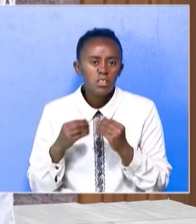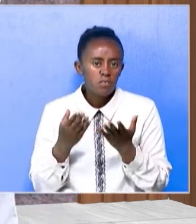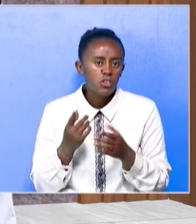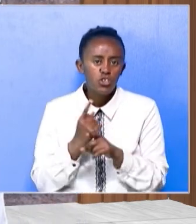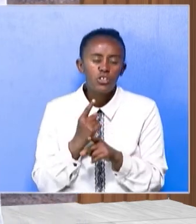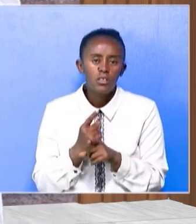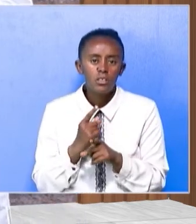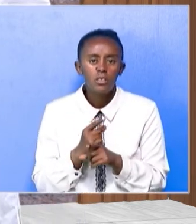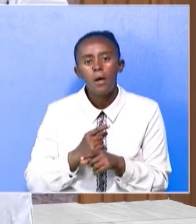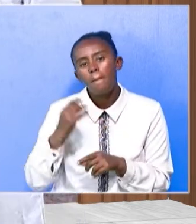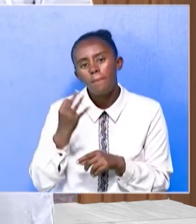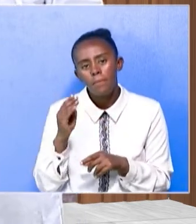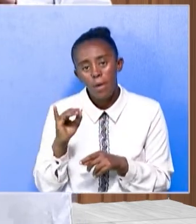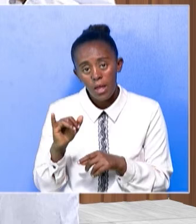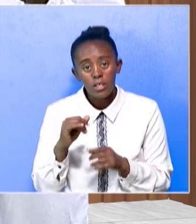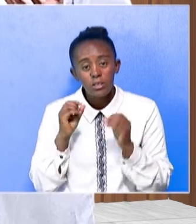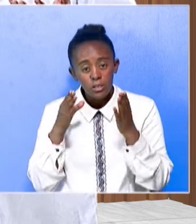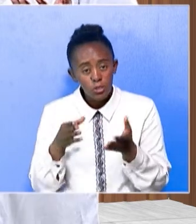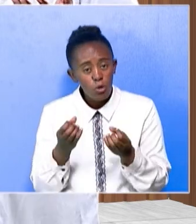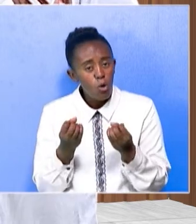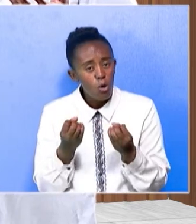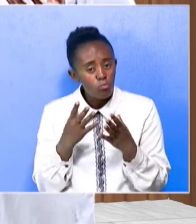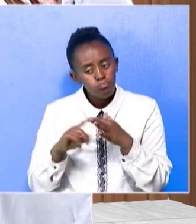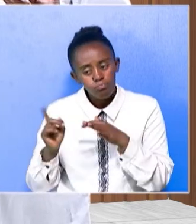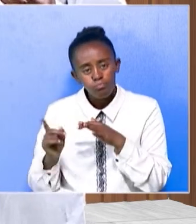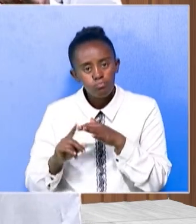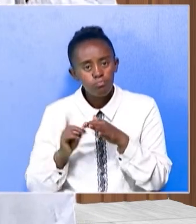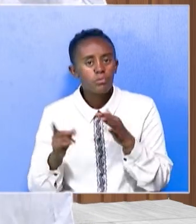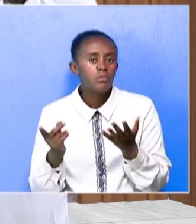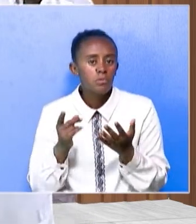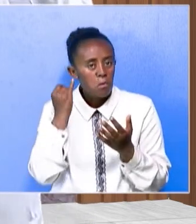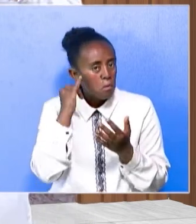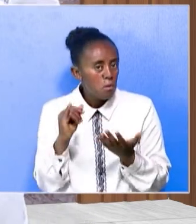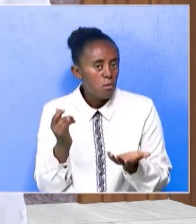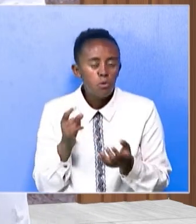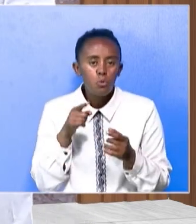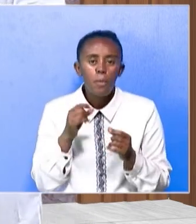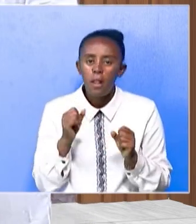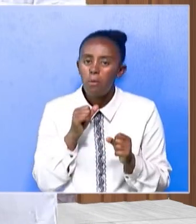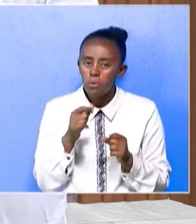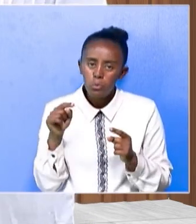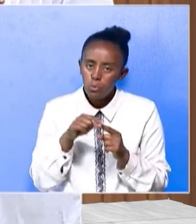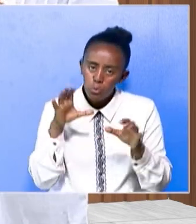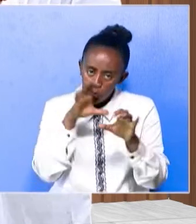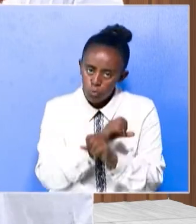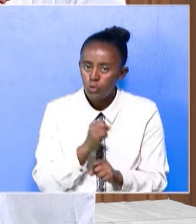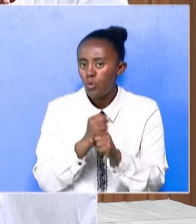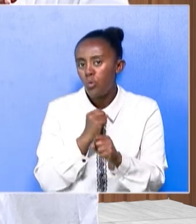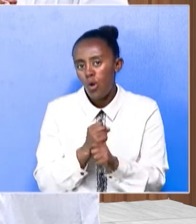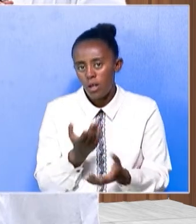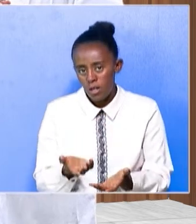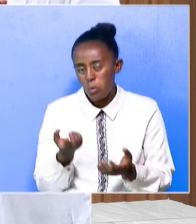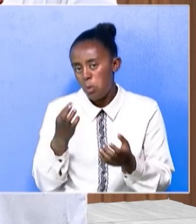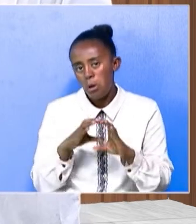just presented by the teacher, you may miss a lot of things. You may not be able to do or finish your work